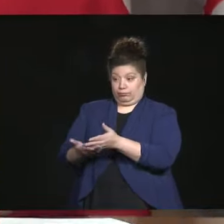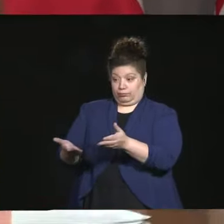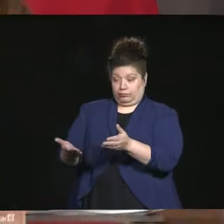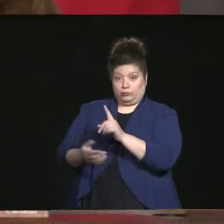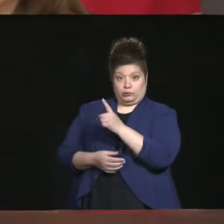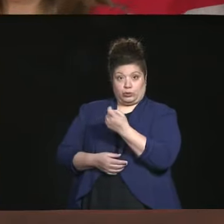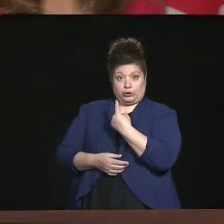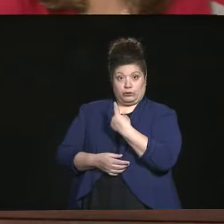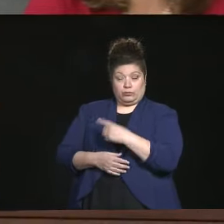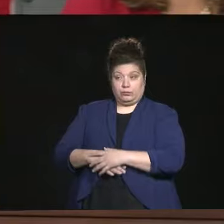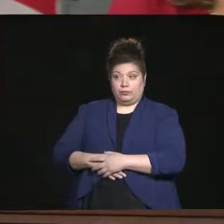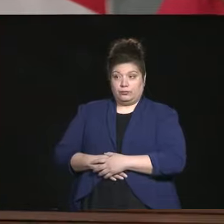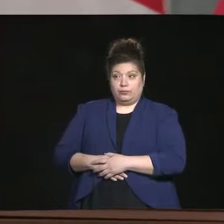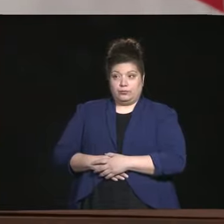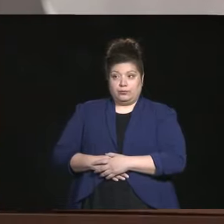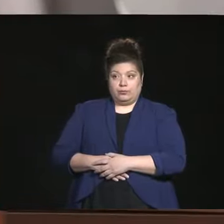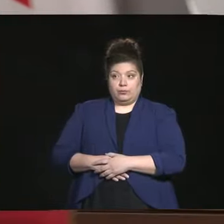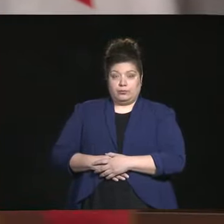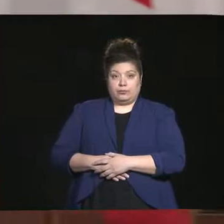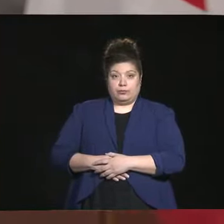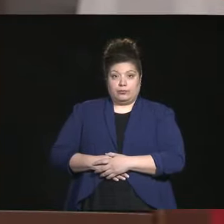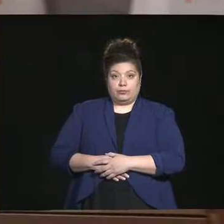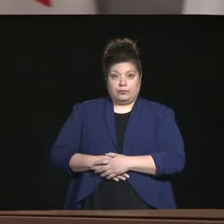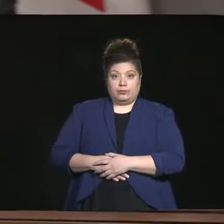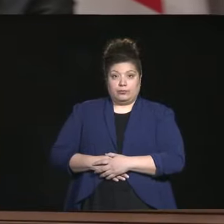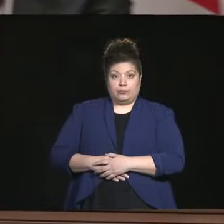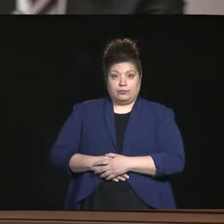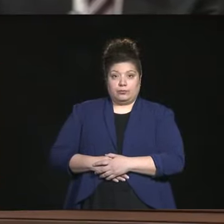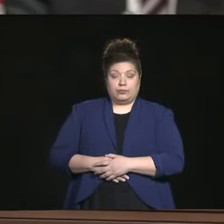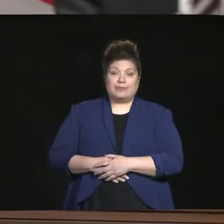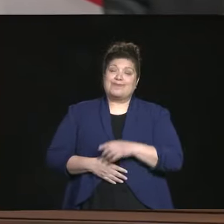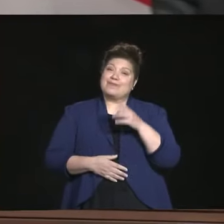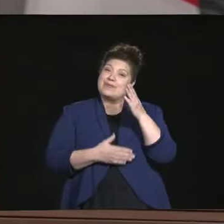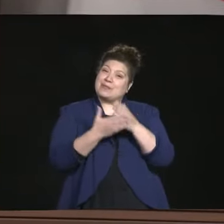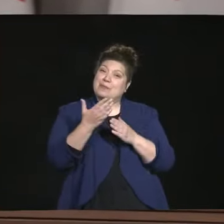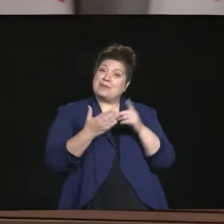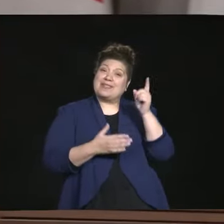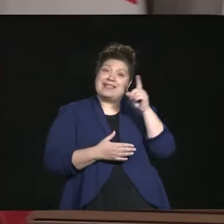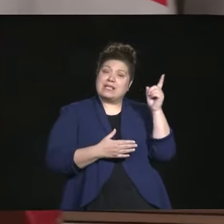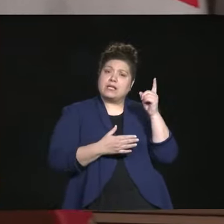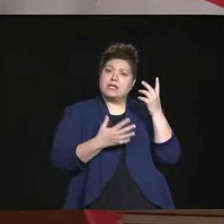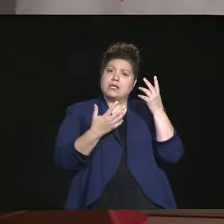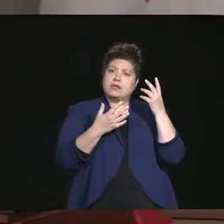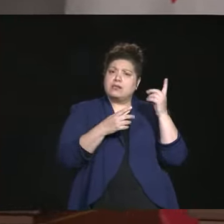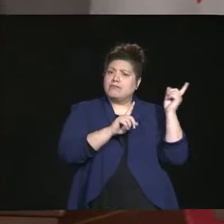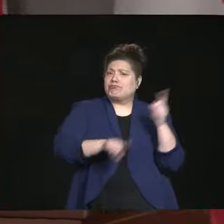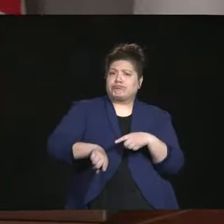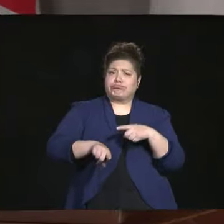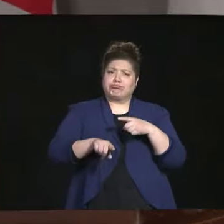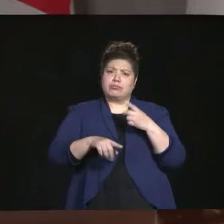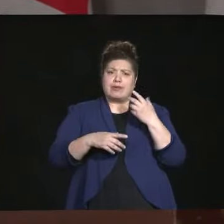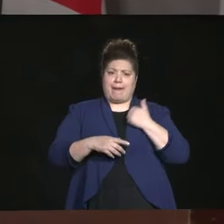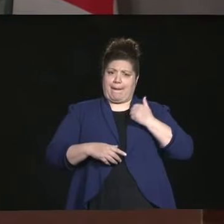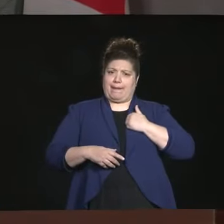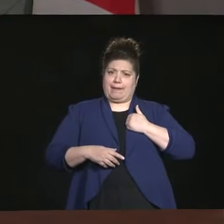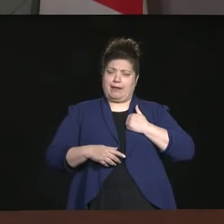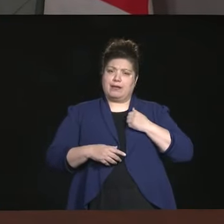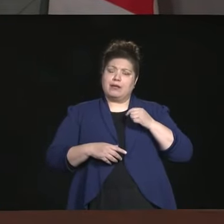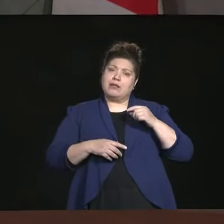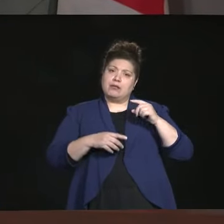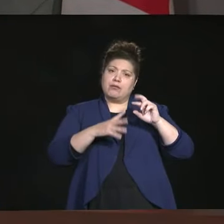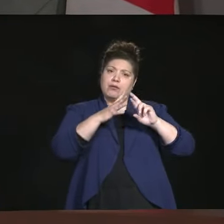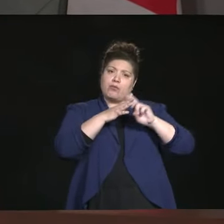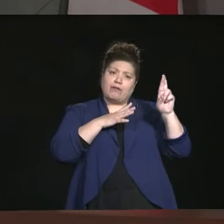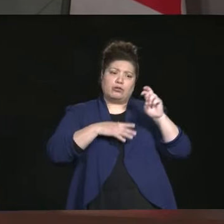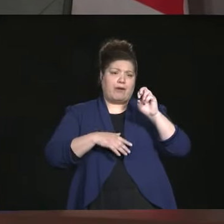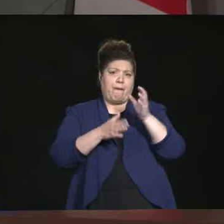Has decided to send asylum claimants back to the United States on the basis of public health. Given that you can speak independent of the government,